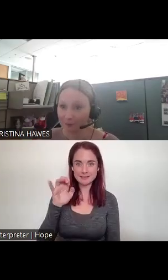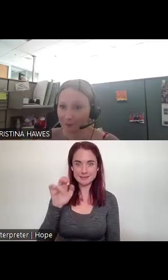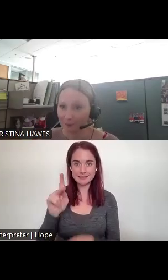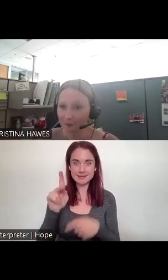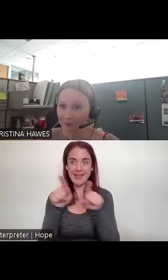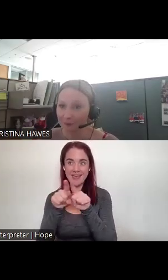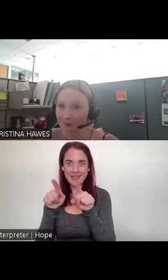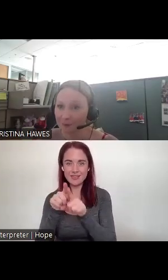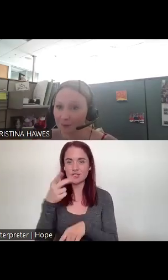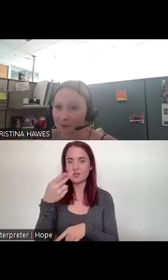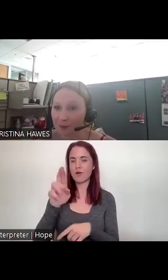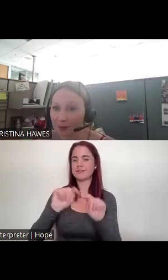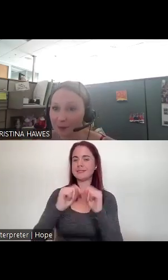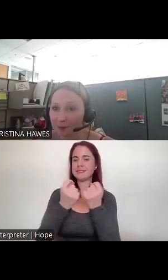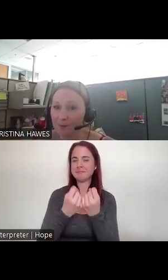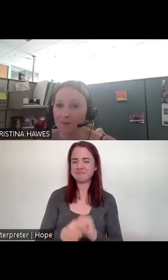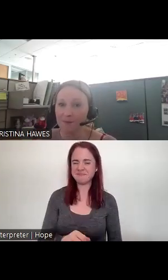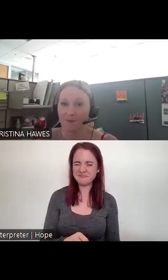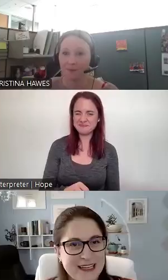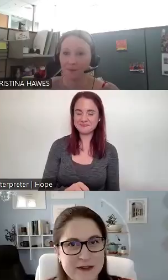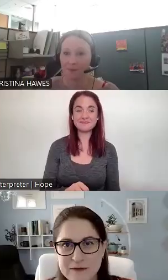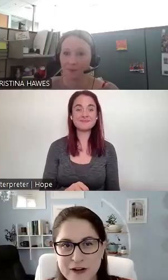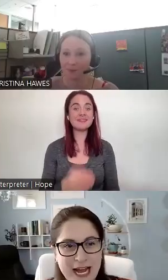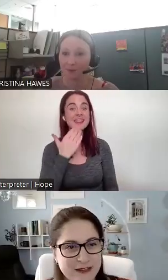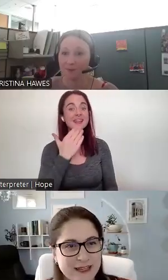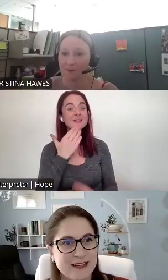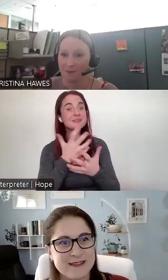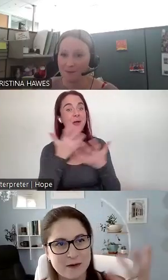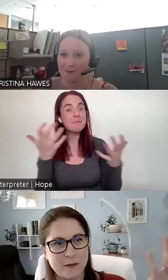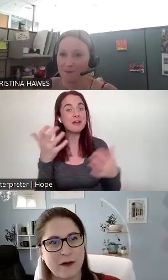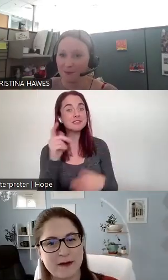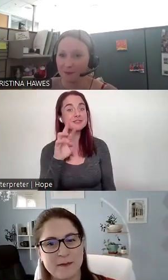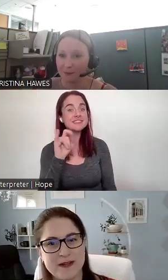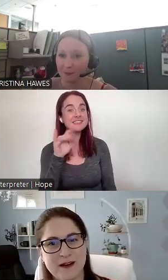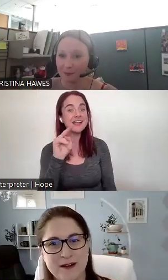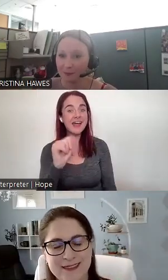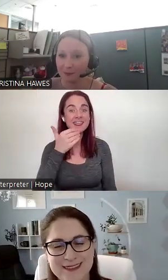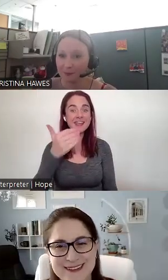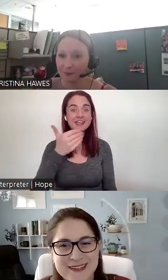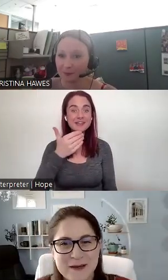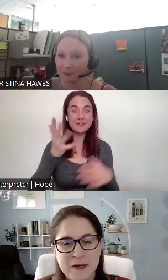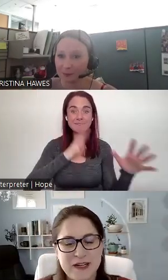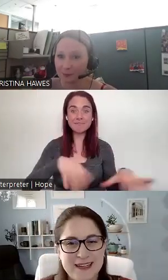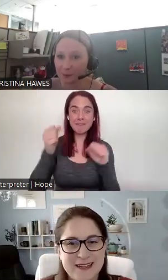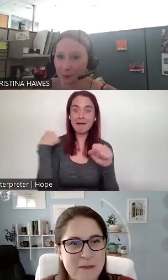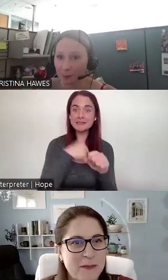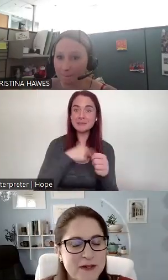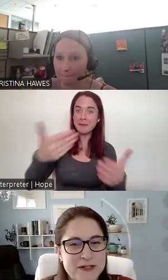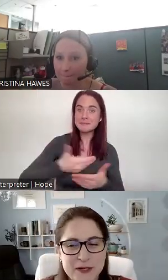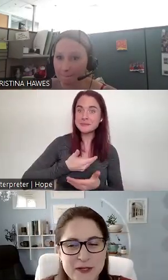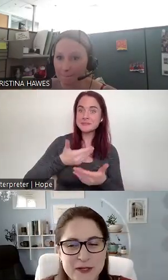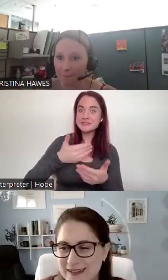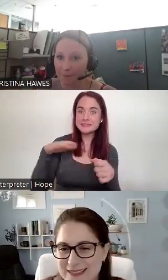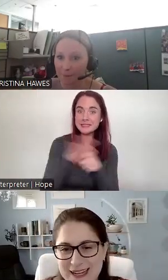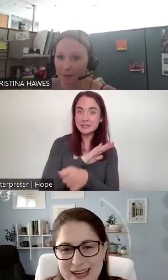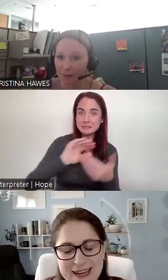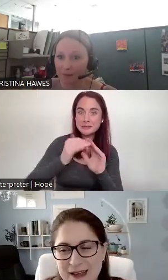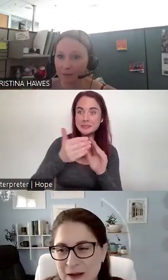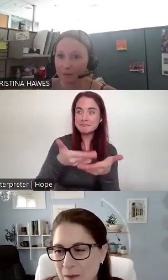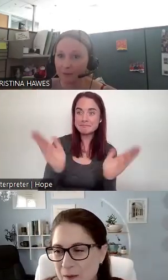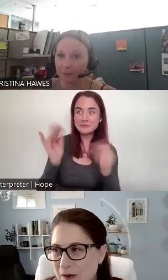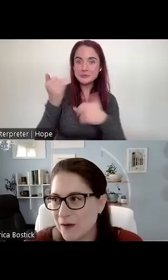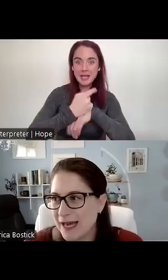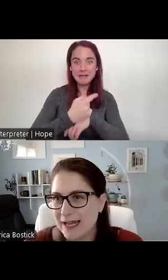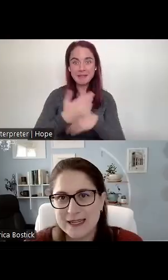team. Thanks so much, Christina, and thank you for having us, and welcome to all the community members who are joining us